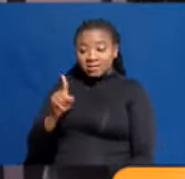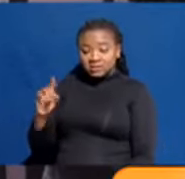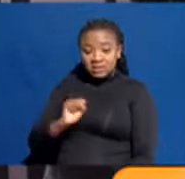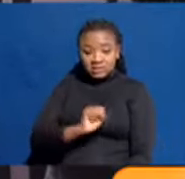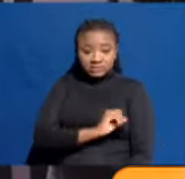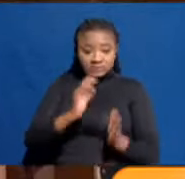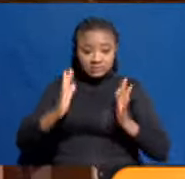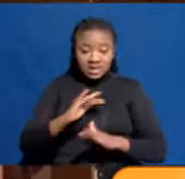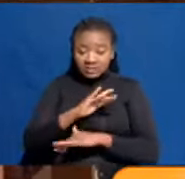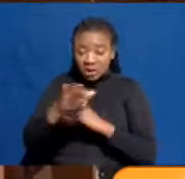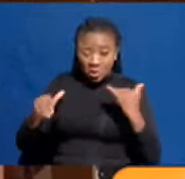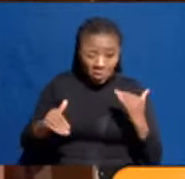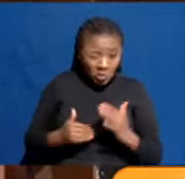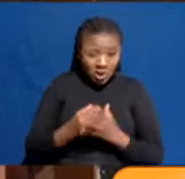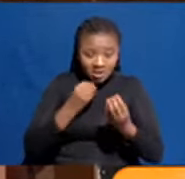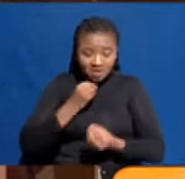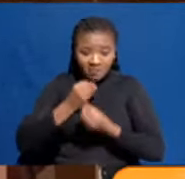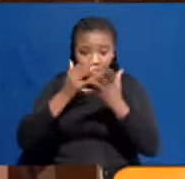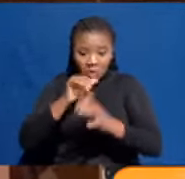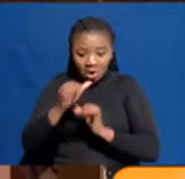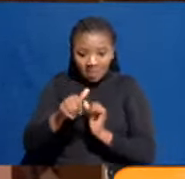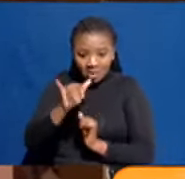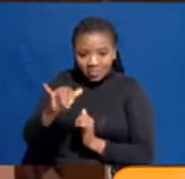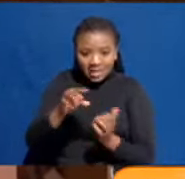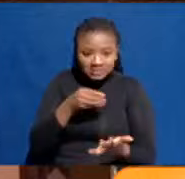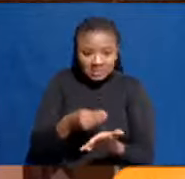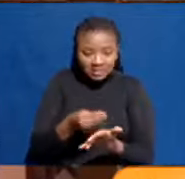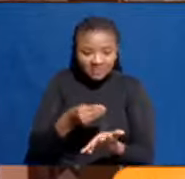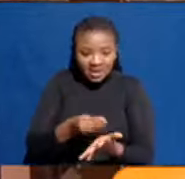data relating to the ongoing case against the